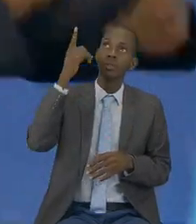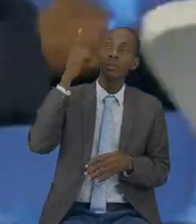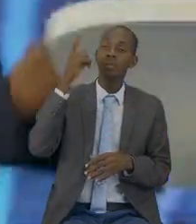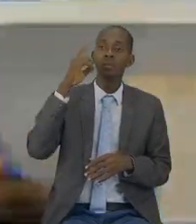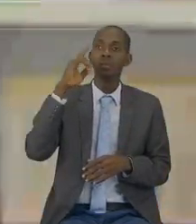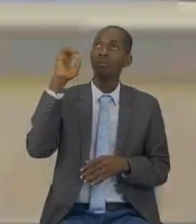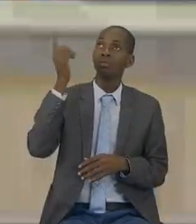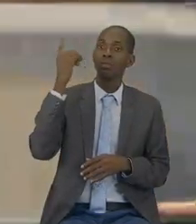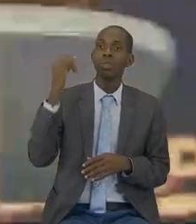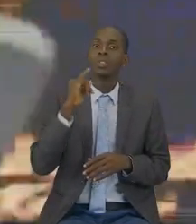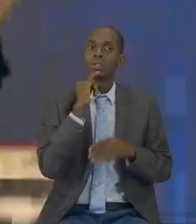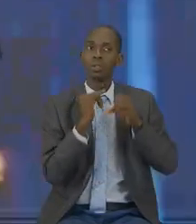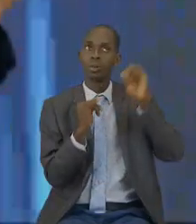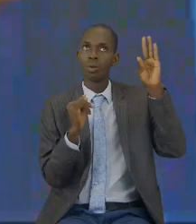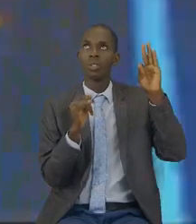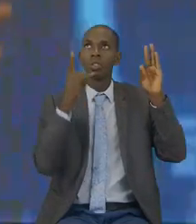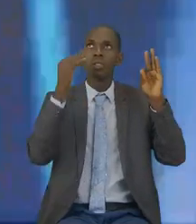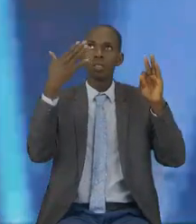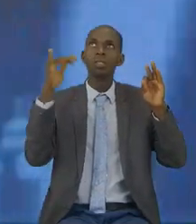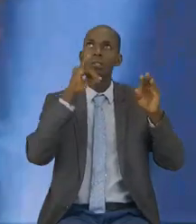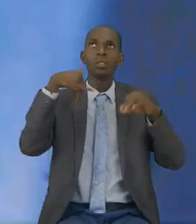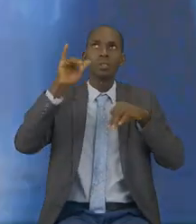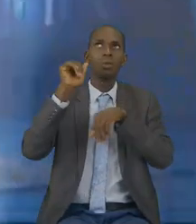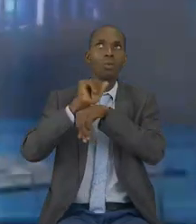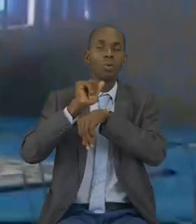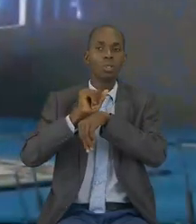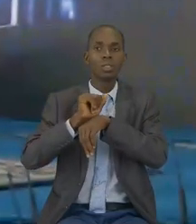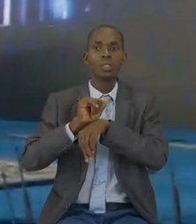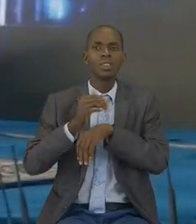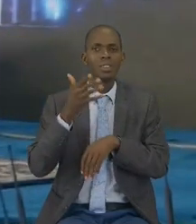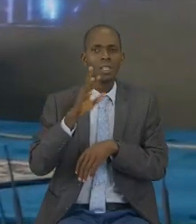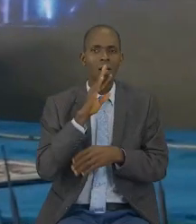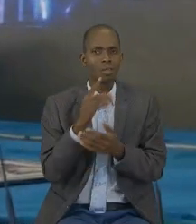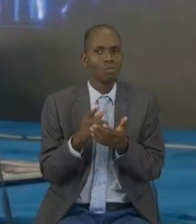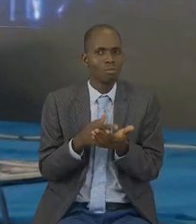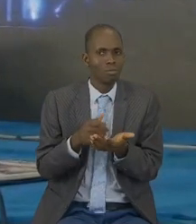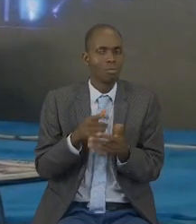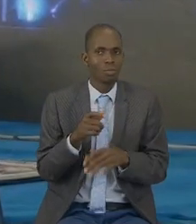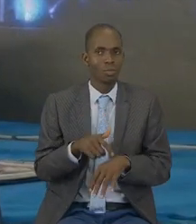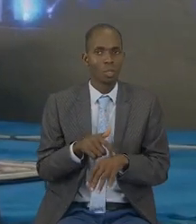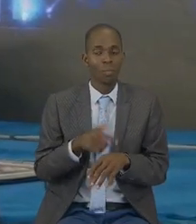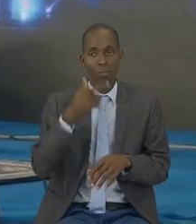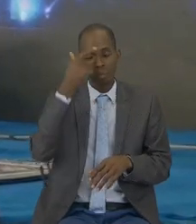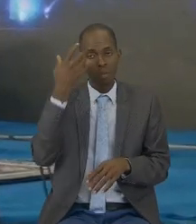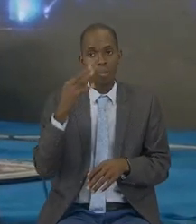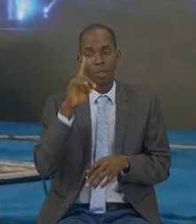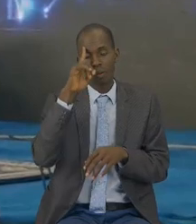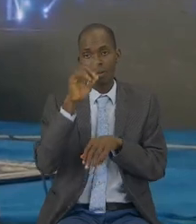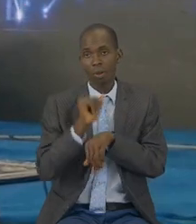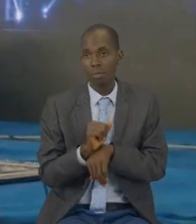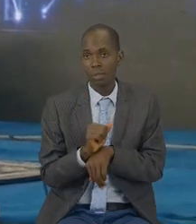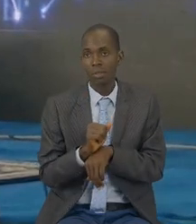the thing is still rolling. There are times when, because of habit, because